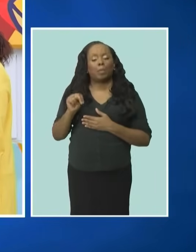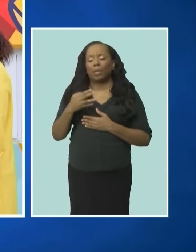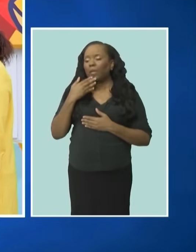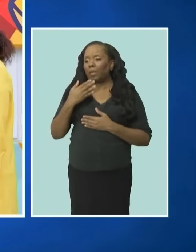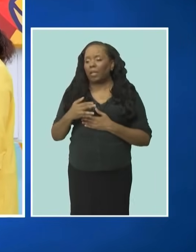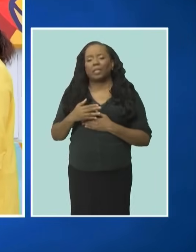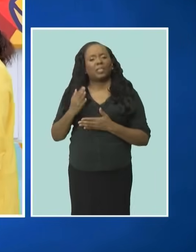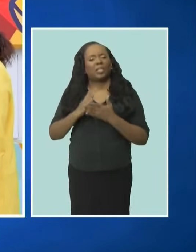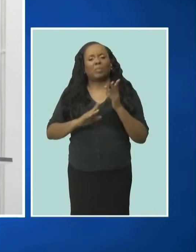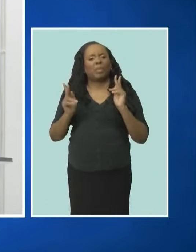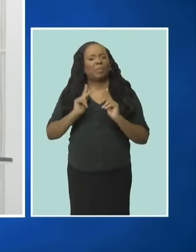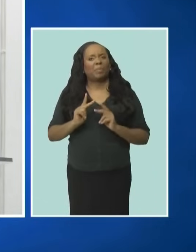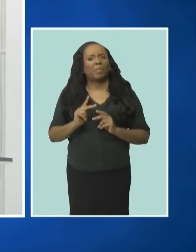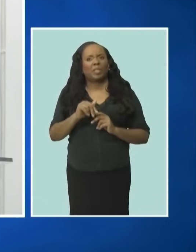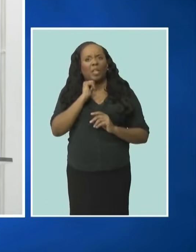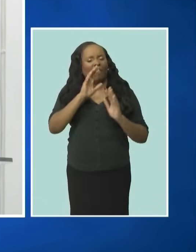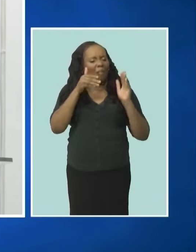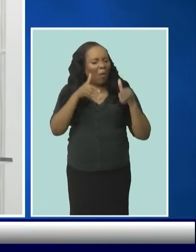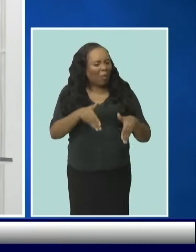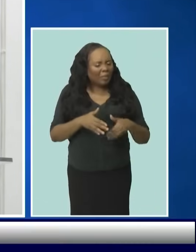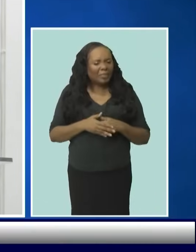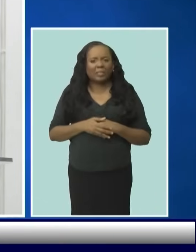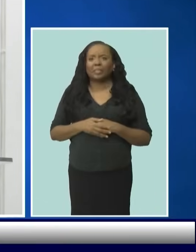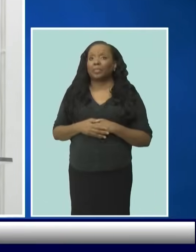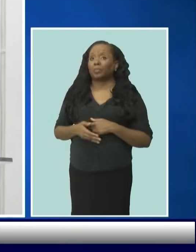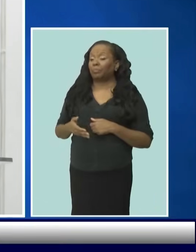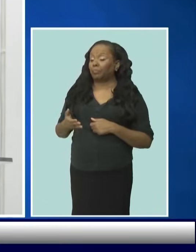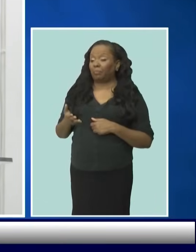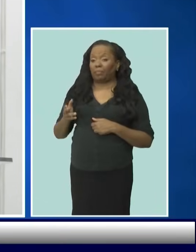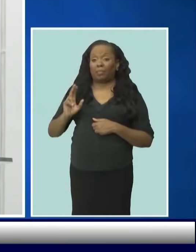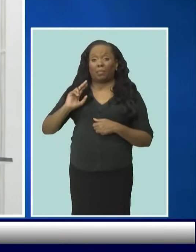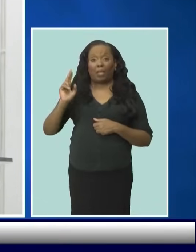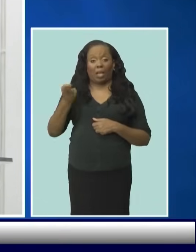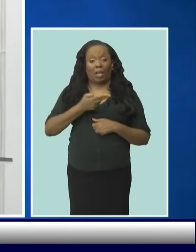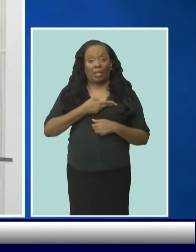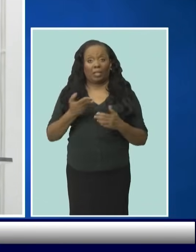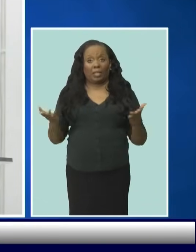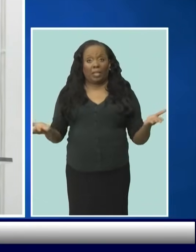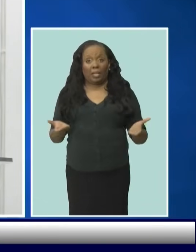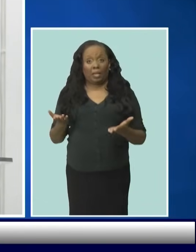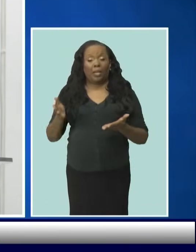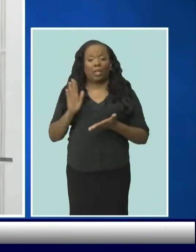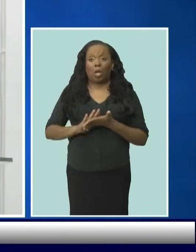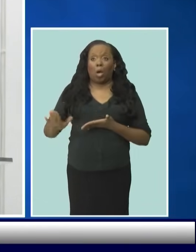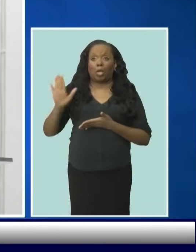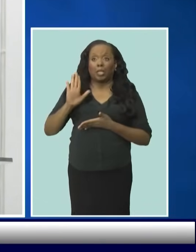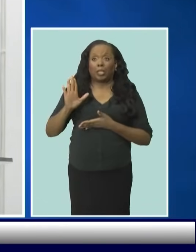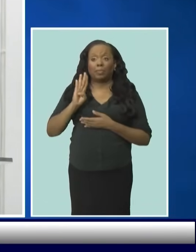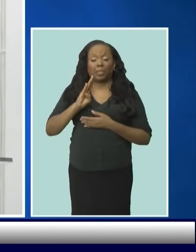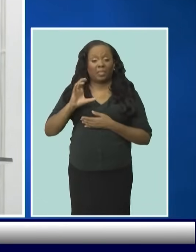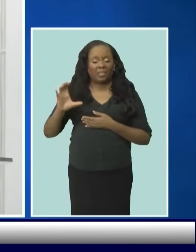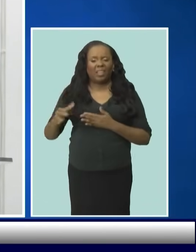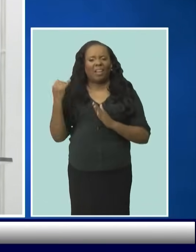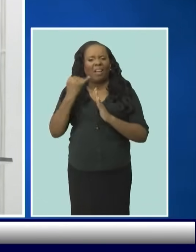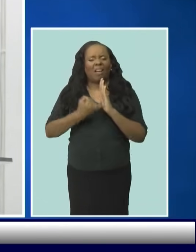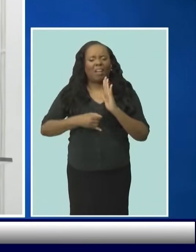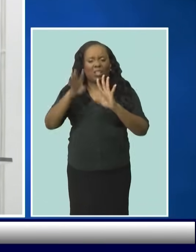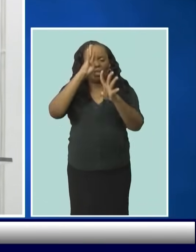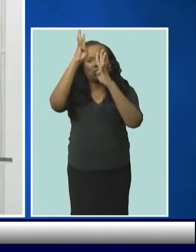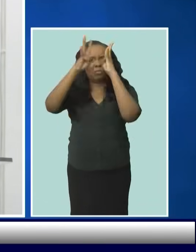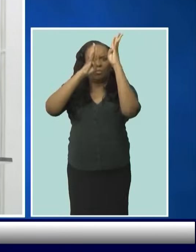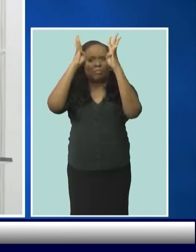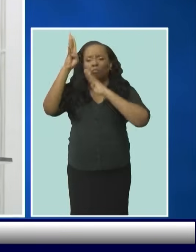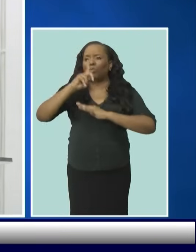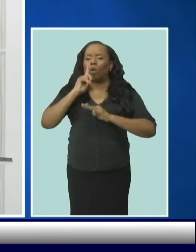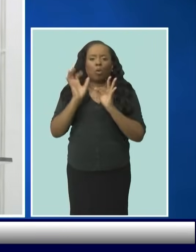be incidental. For us here at the college, the arts and creativity are at our core,